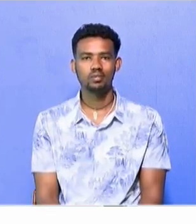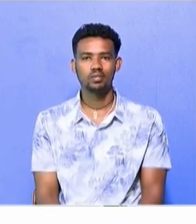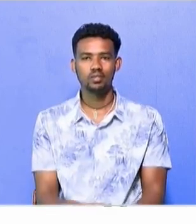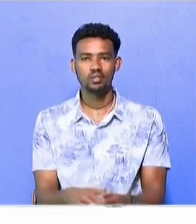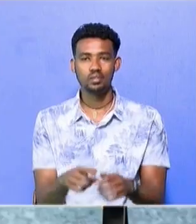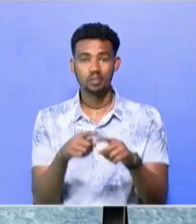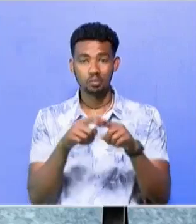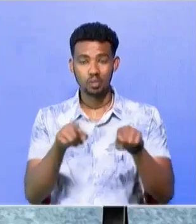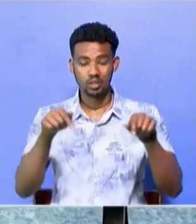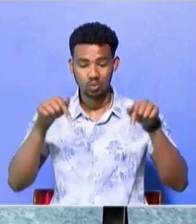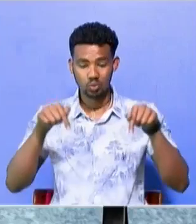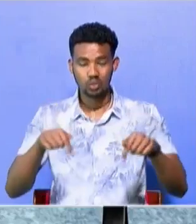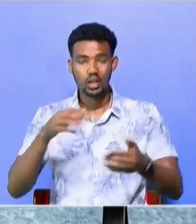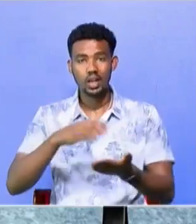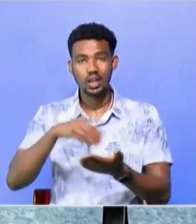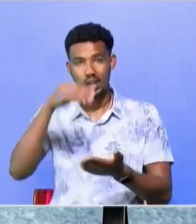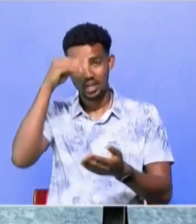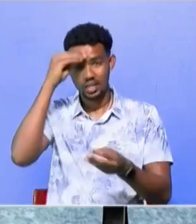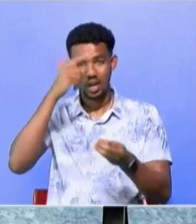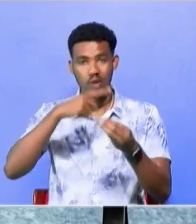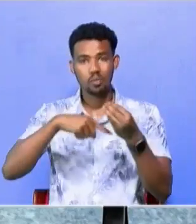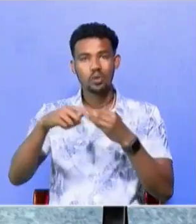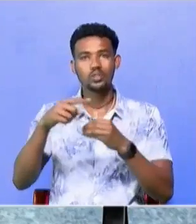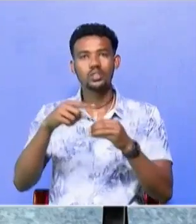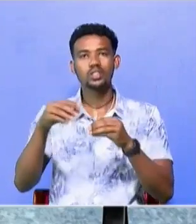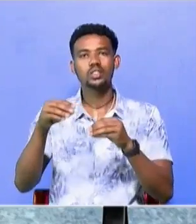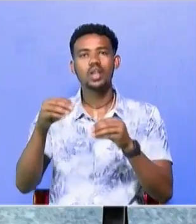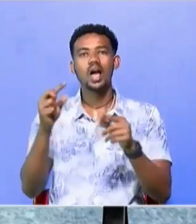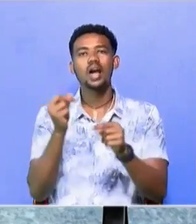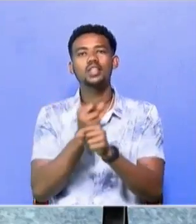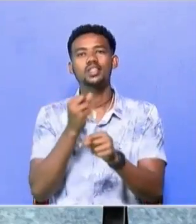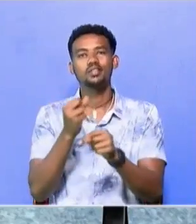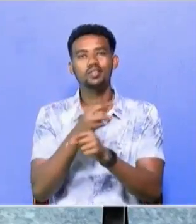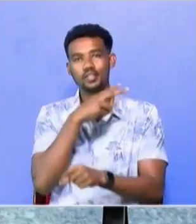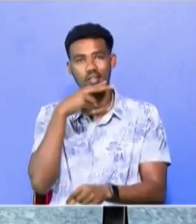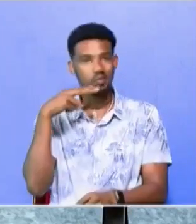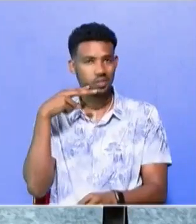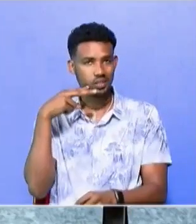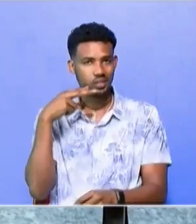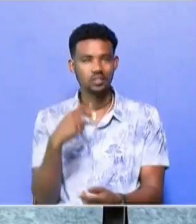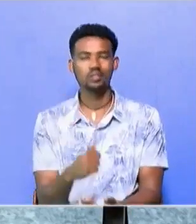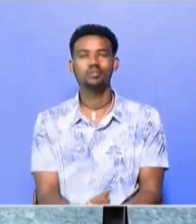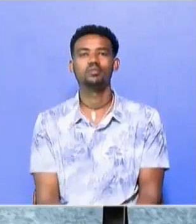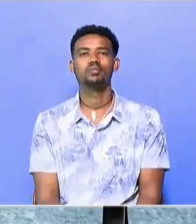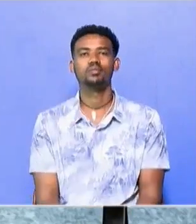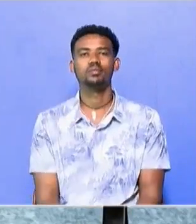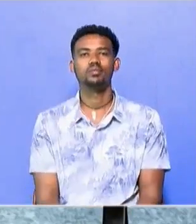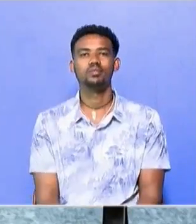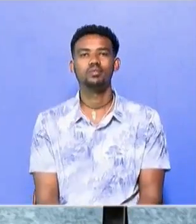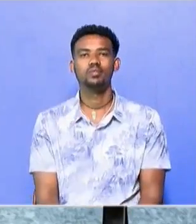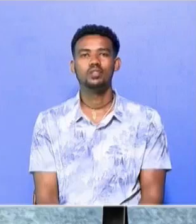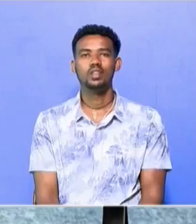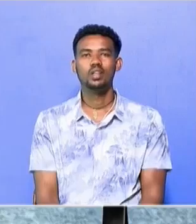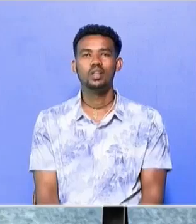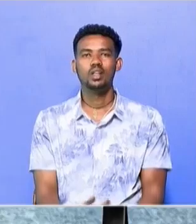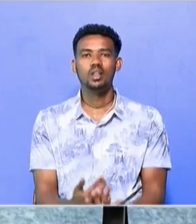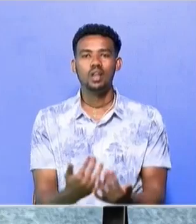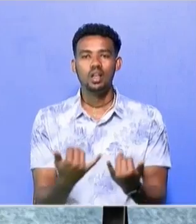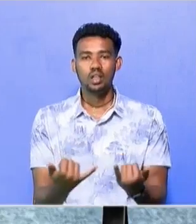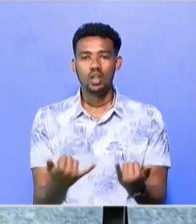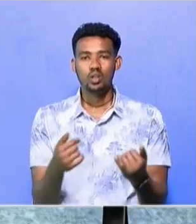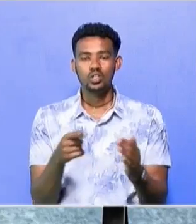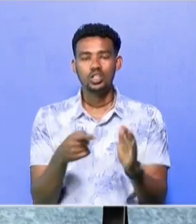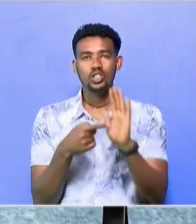But today, we are going to learn about action verbs that I was telling you before that show